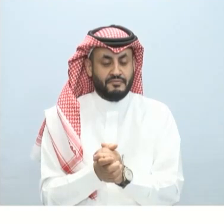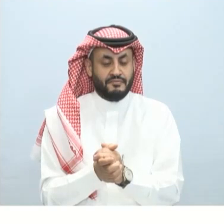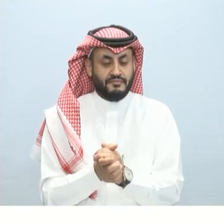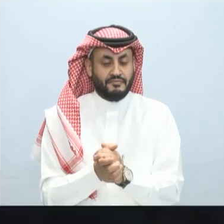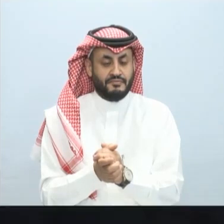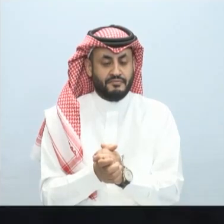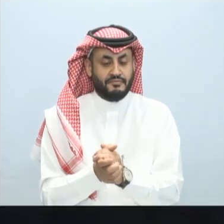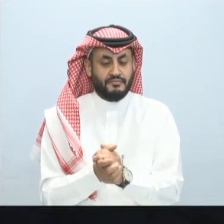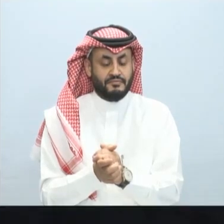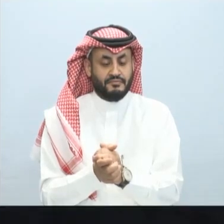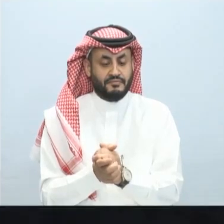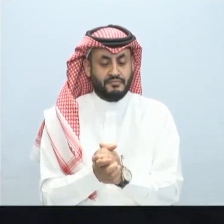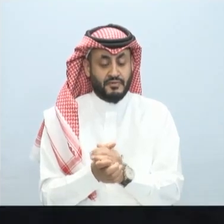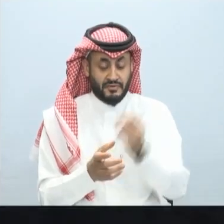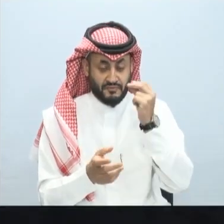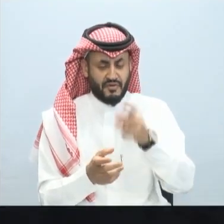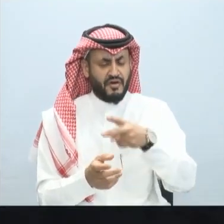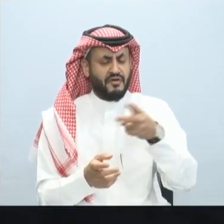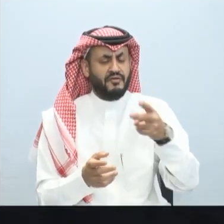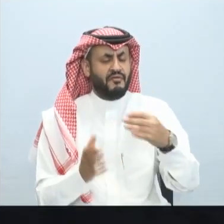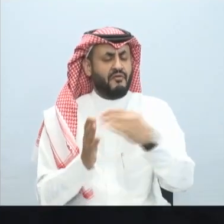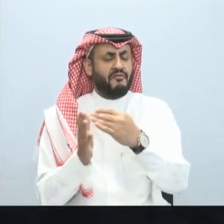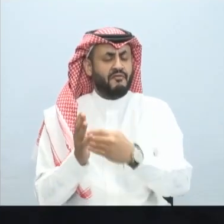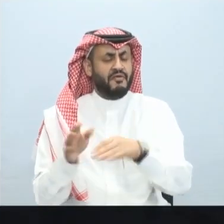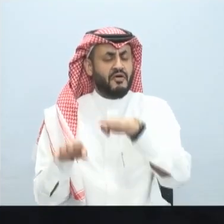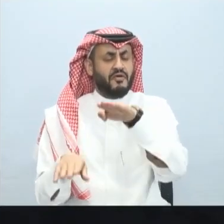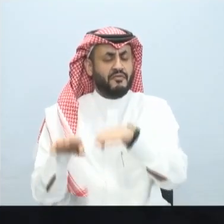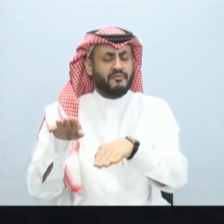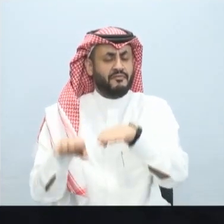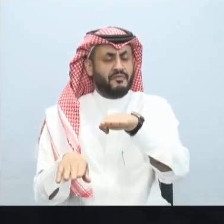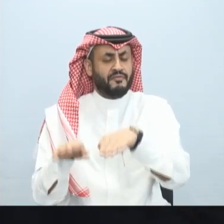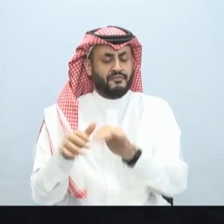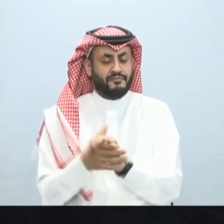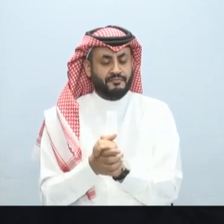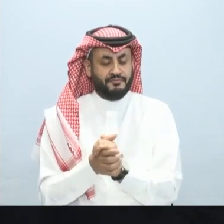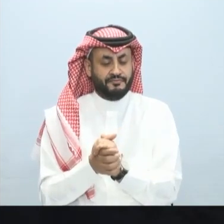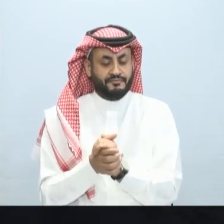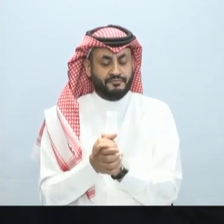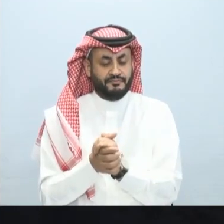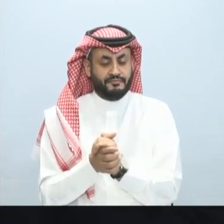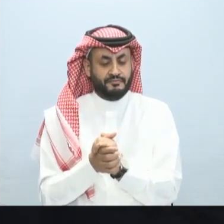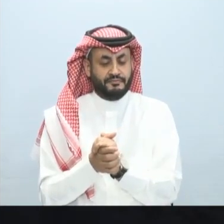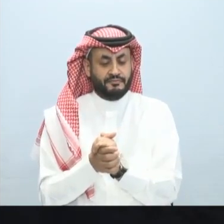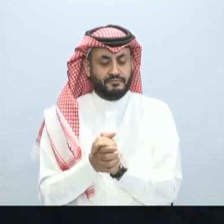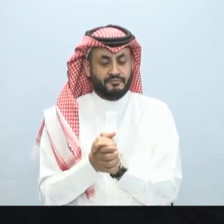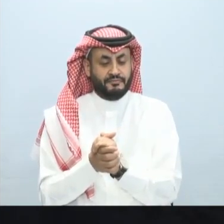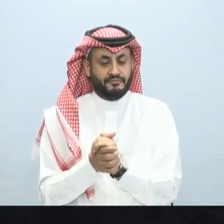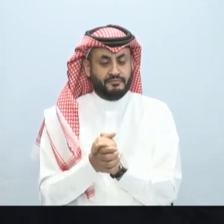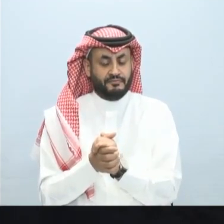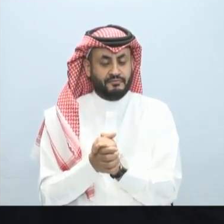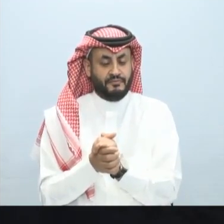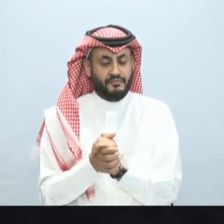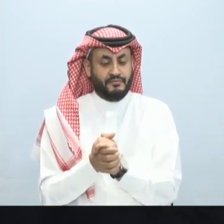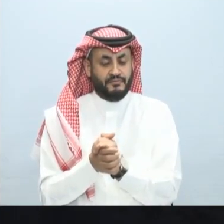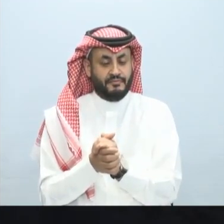Now we have showed the different types of or degrees of comparing. We are